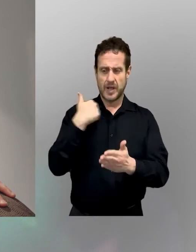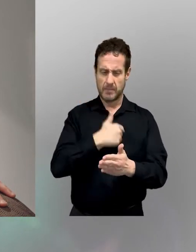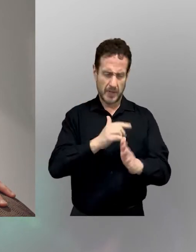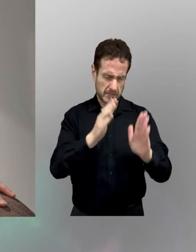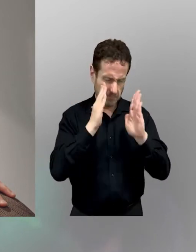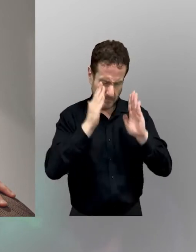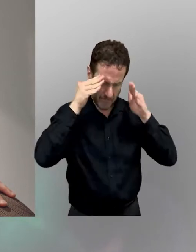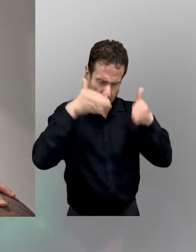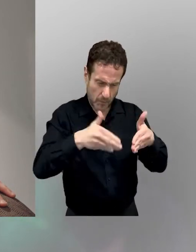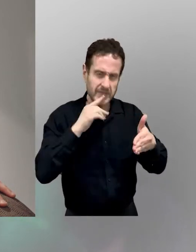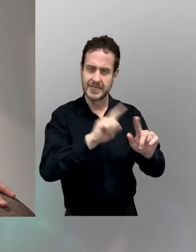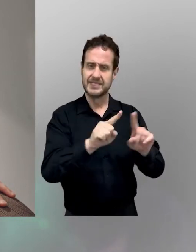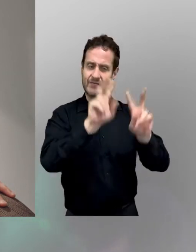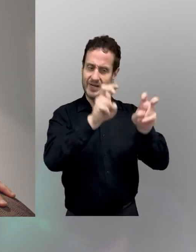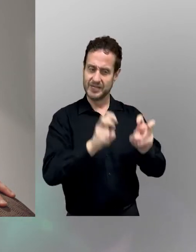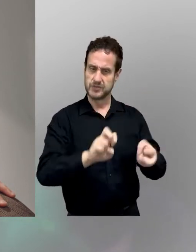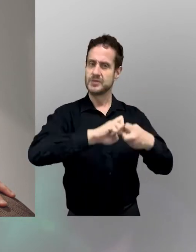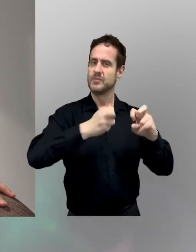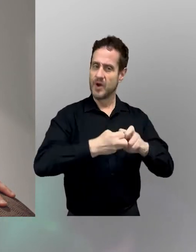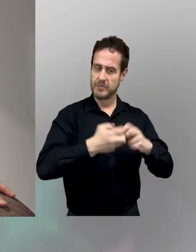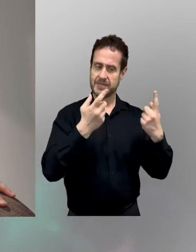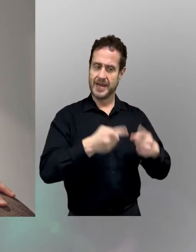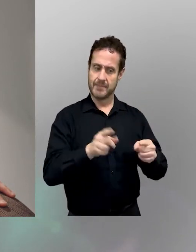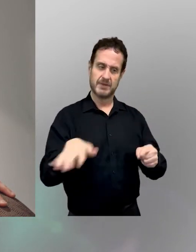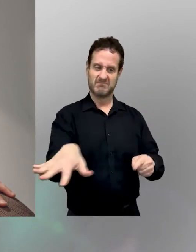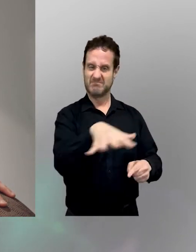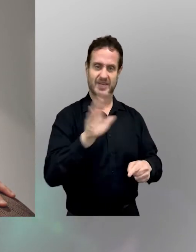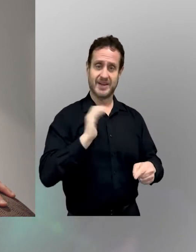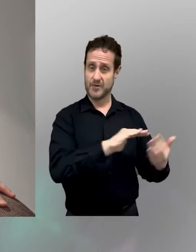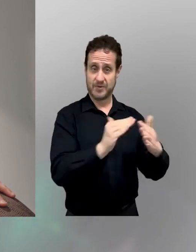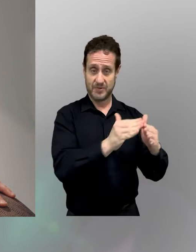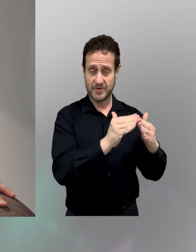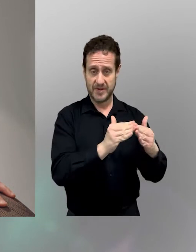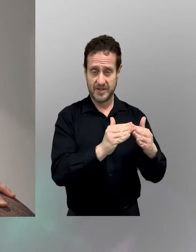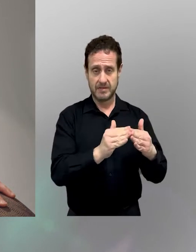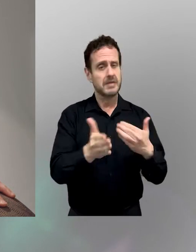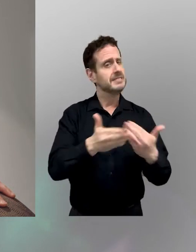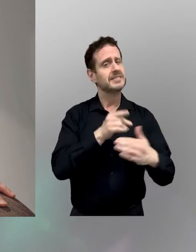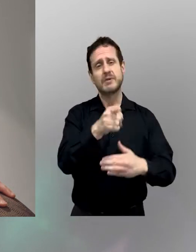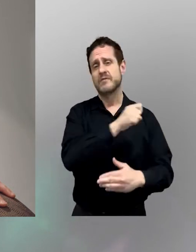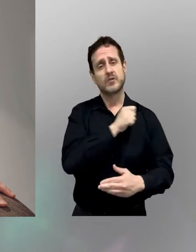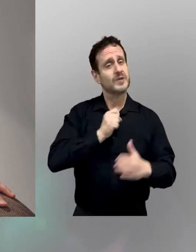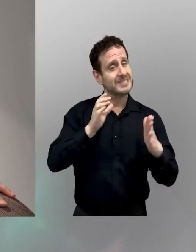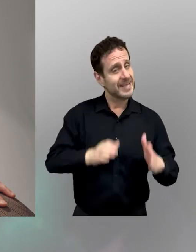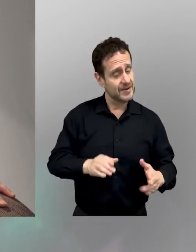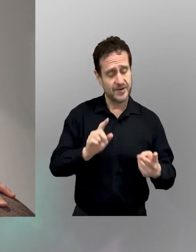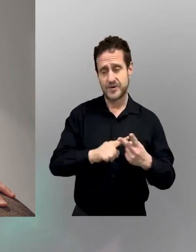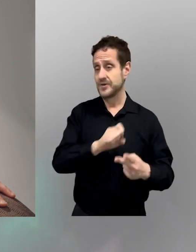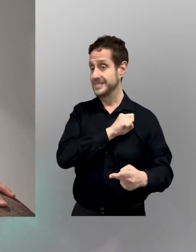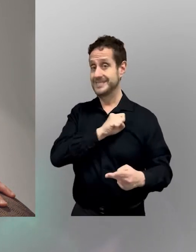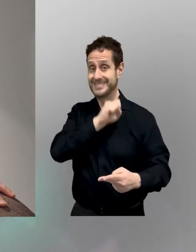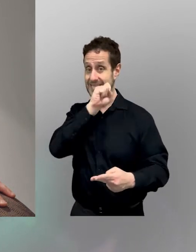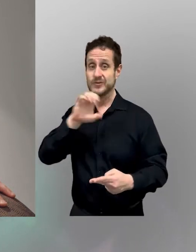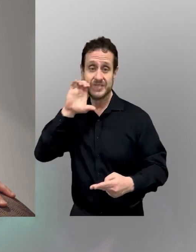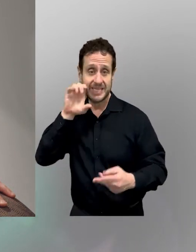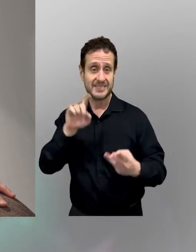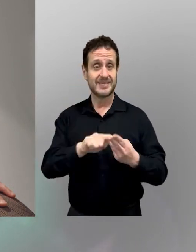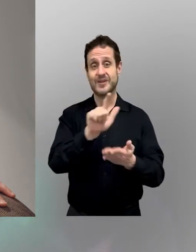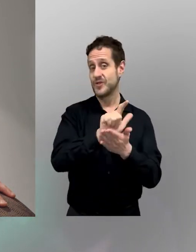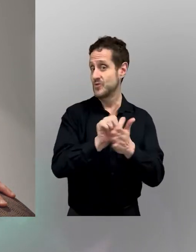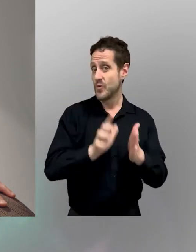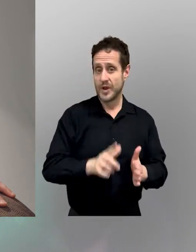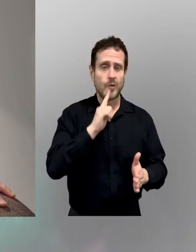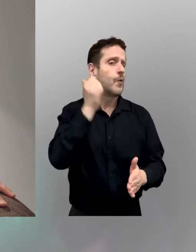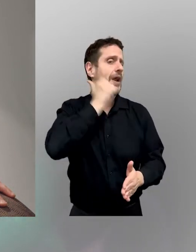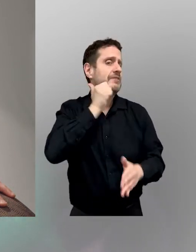us attuned to issues in our communities. Whether you are a senator or a senior, a lawyer or